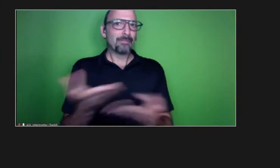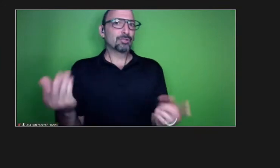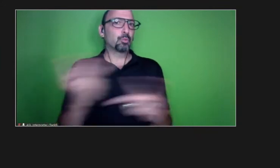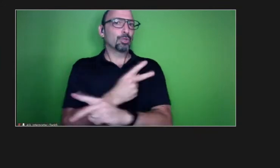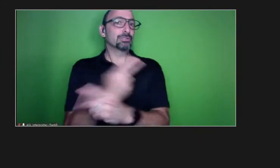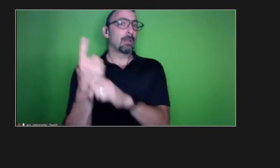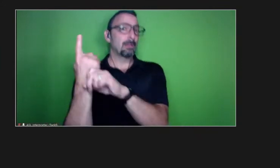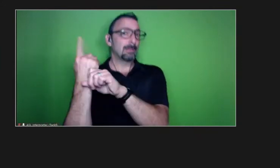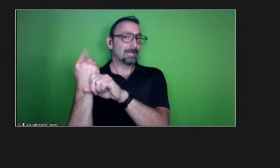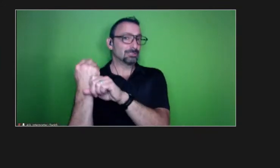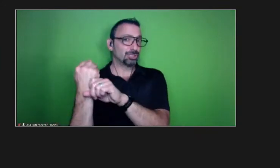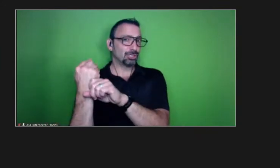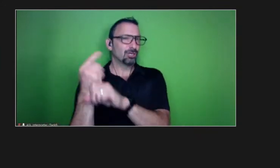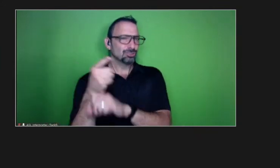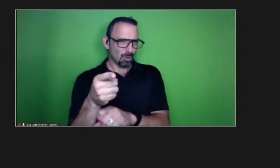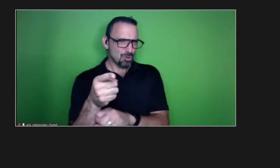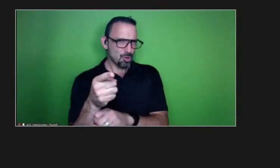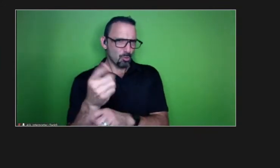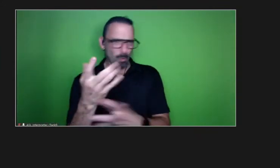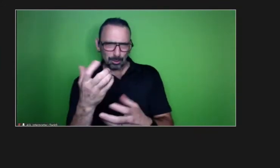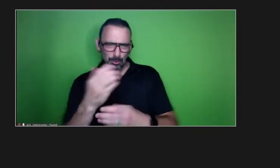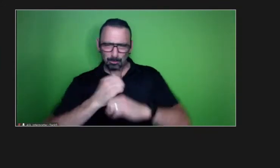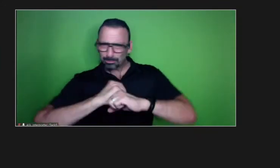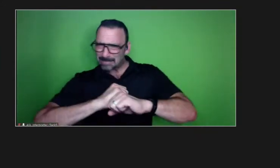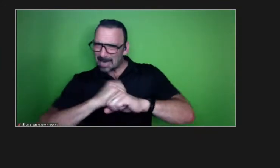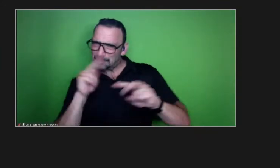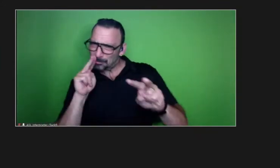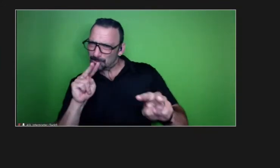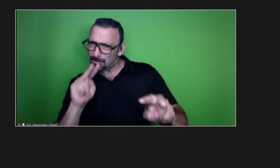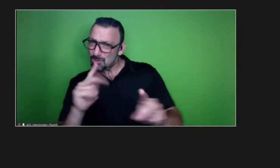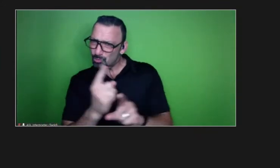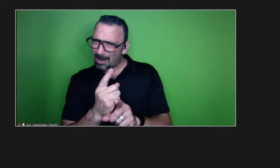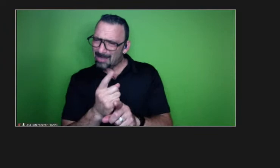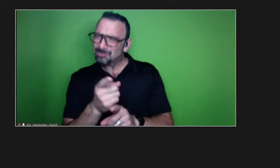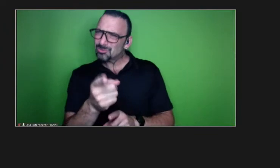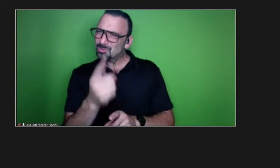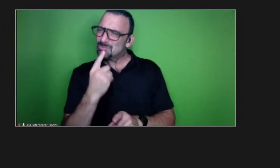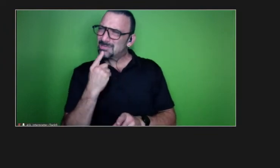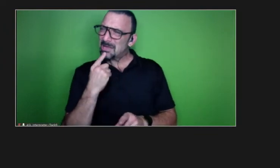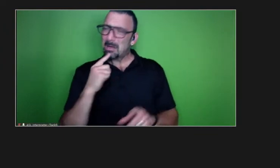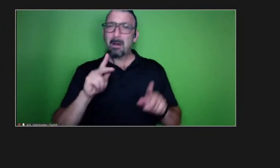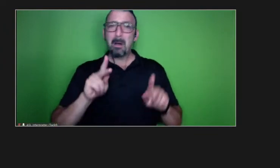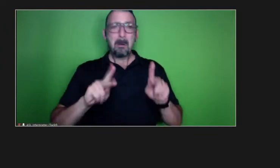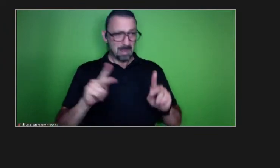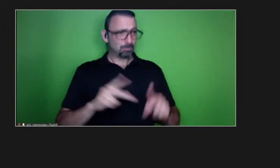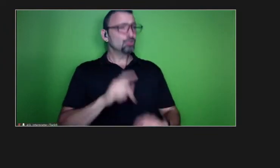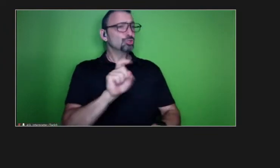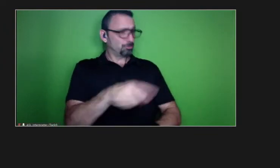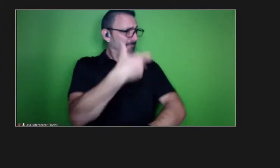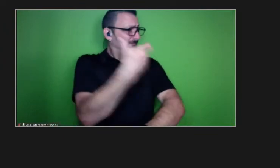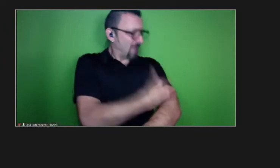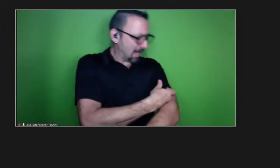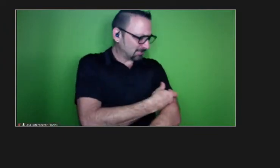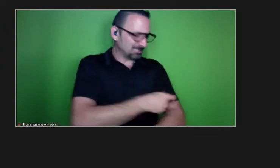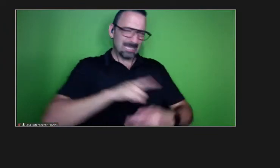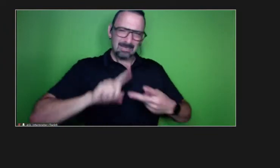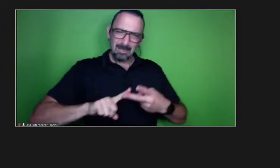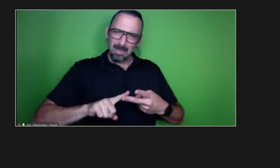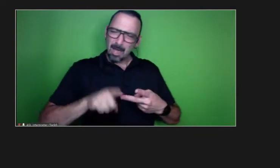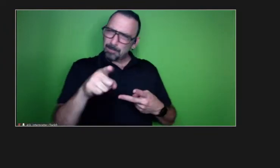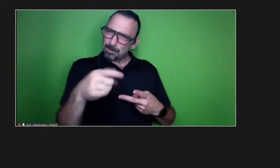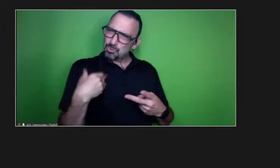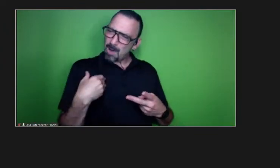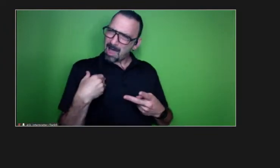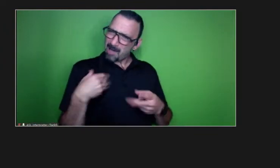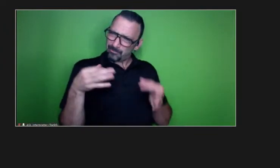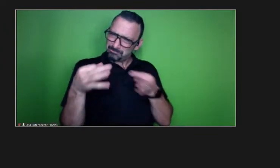and surges. And so aside from people getting vaccinated, I don't know if you have any explanation